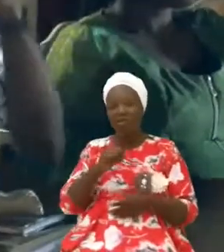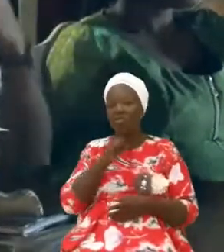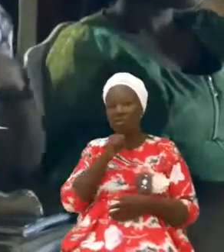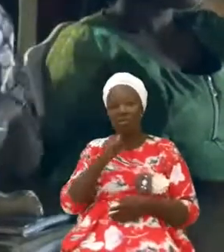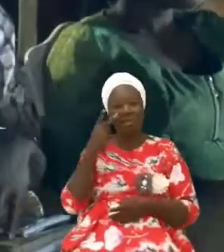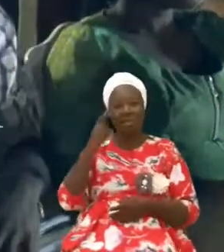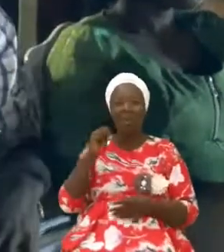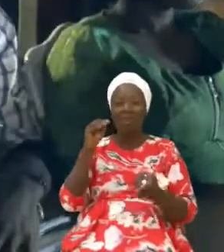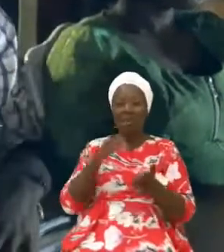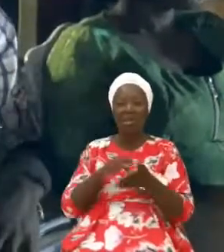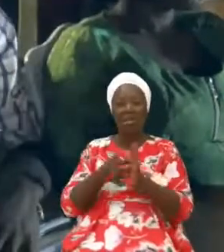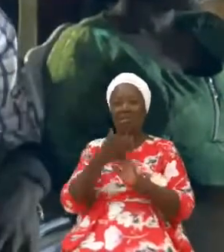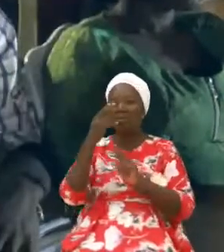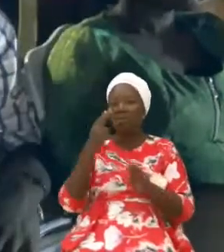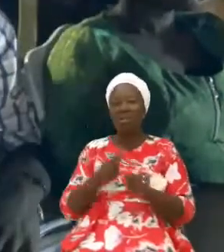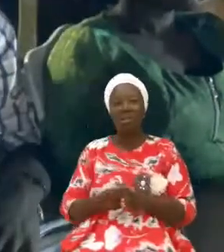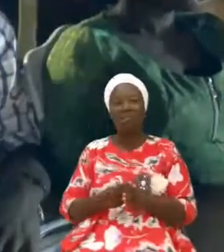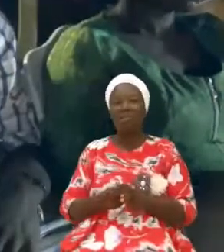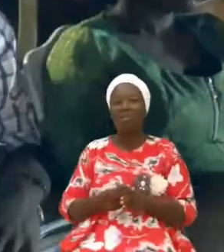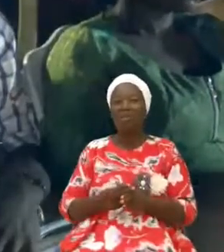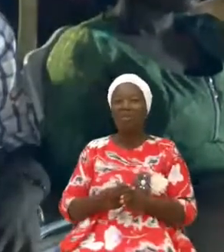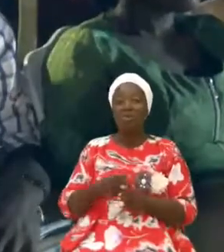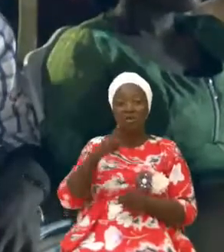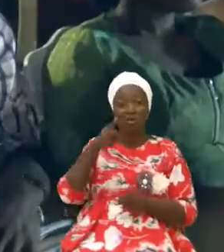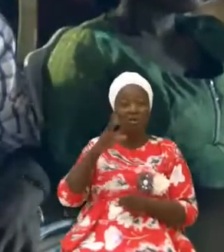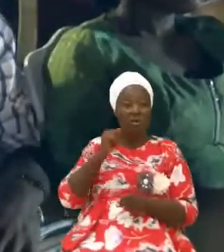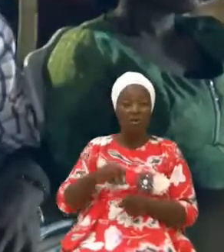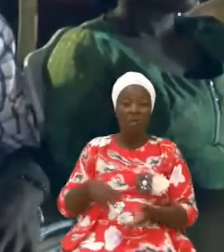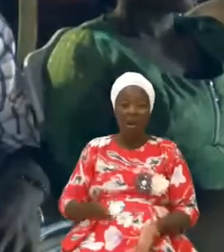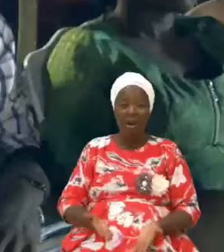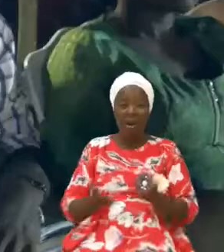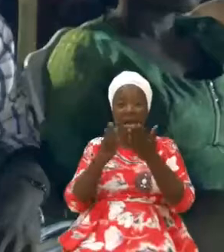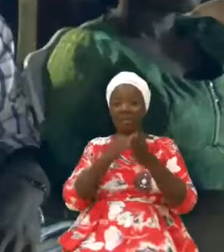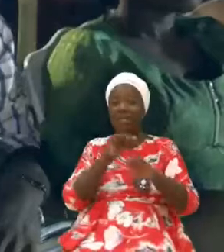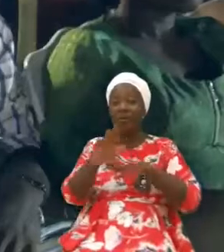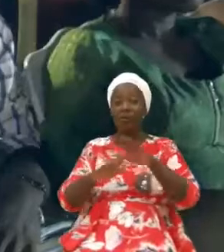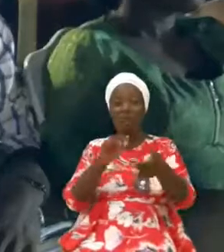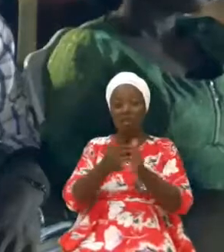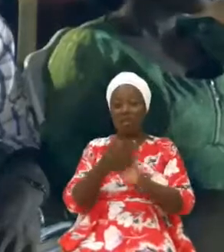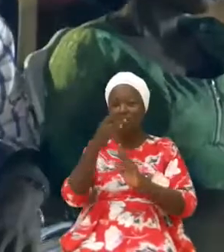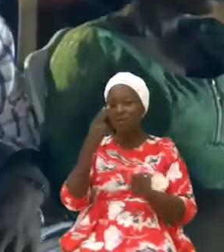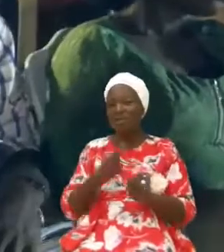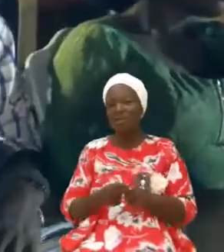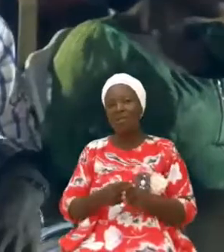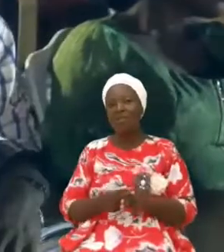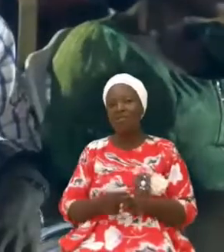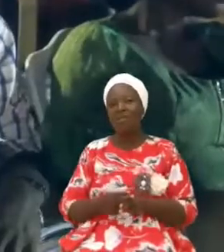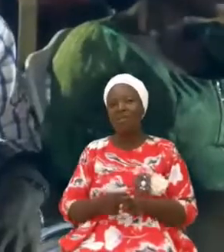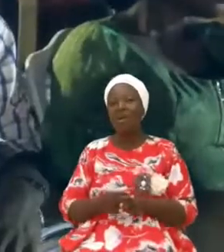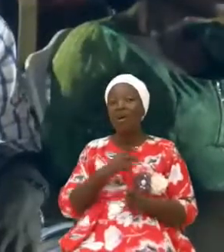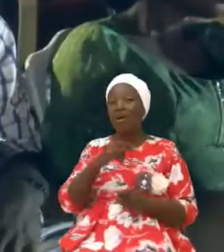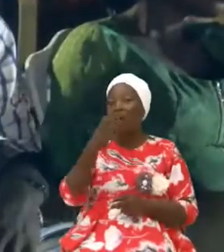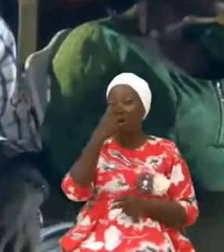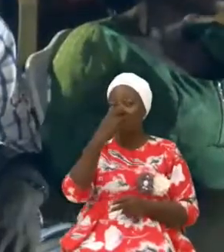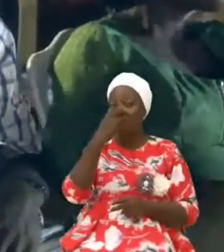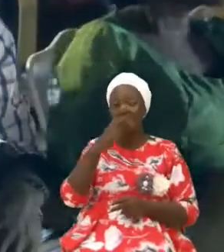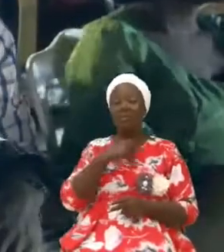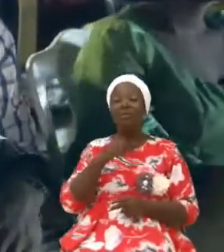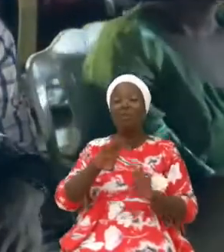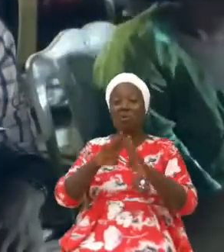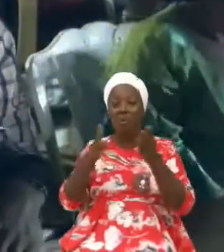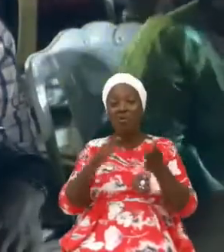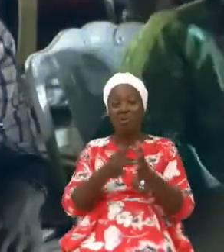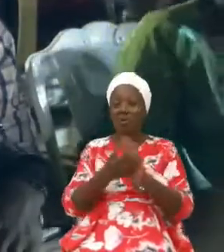here, you will see them no more. The lame will not see their lameness any